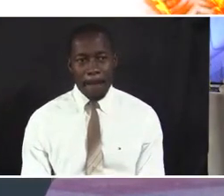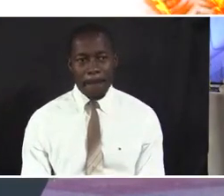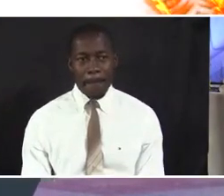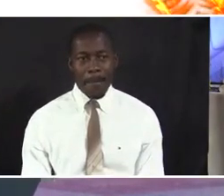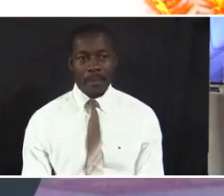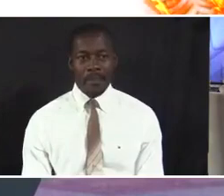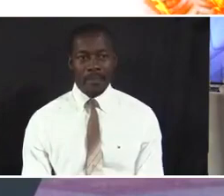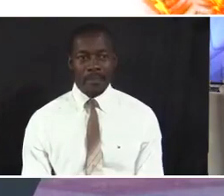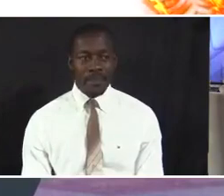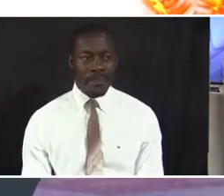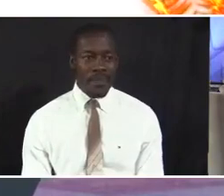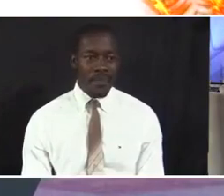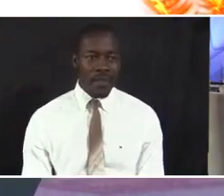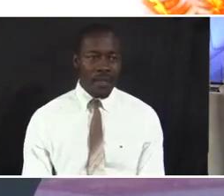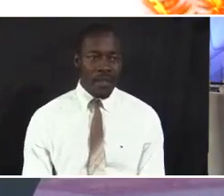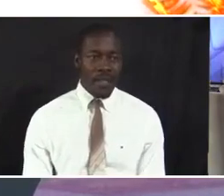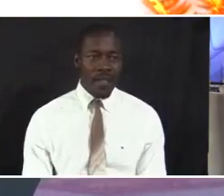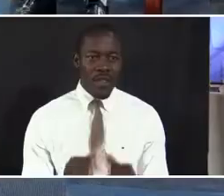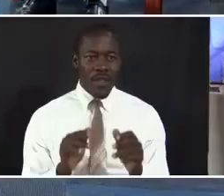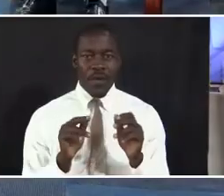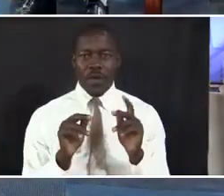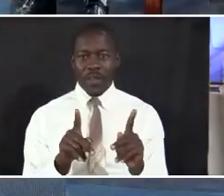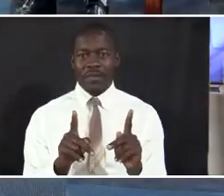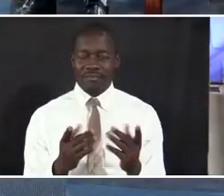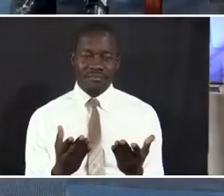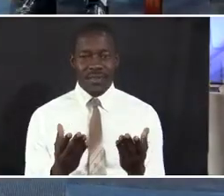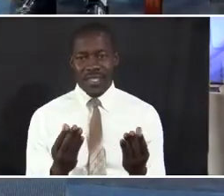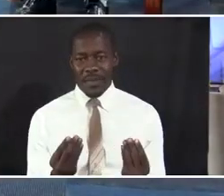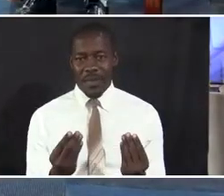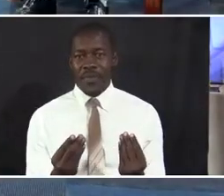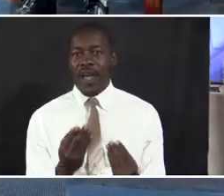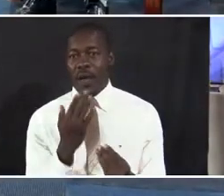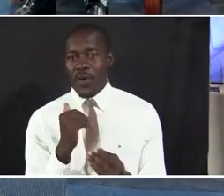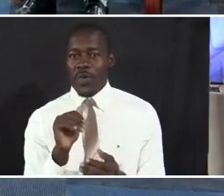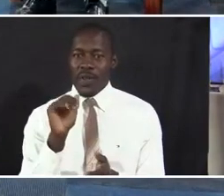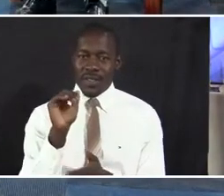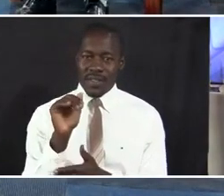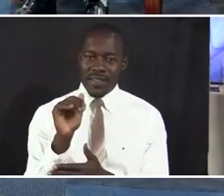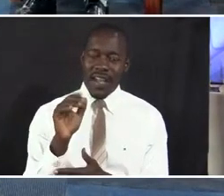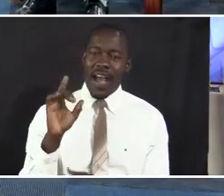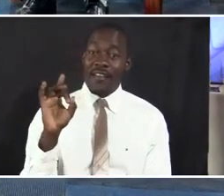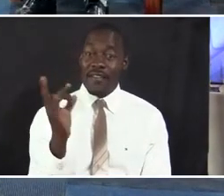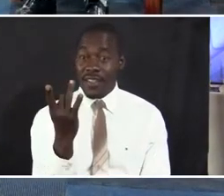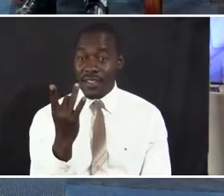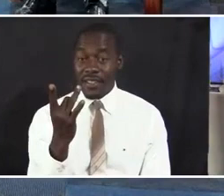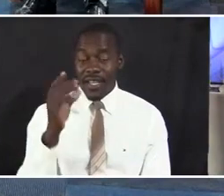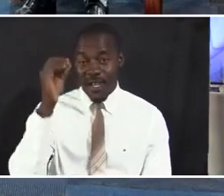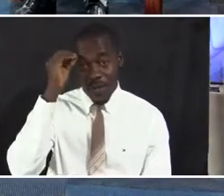Okay, so that makes it easy for me to ask, then what is Adventist education?